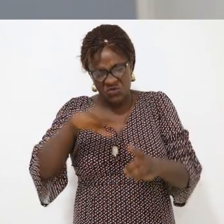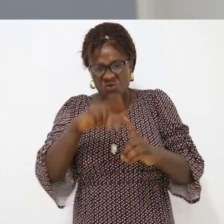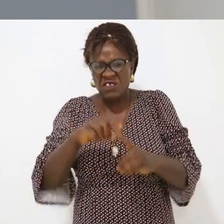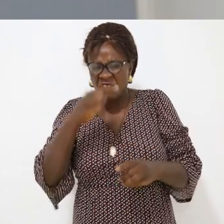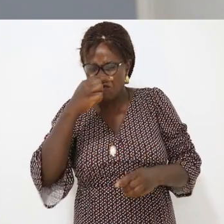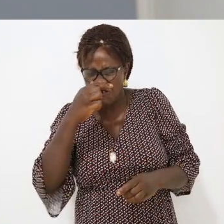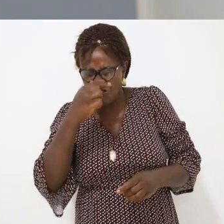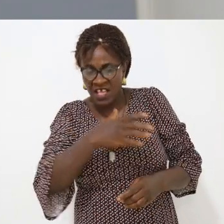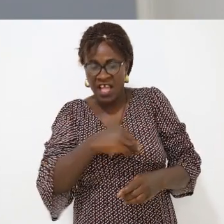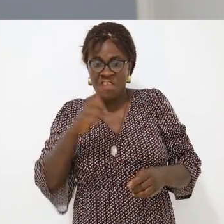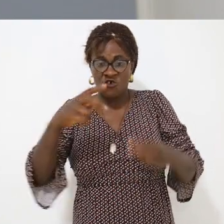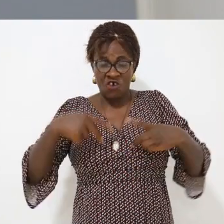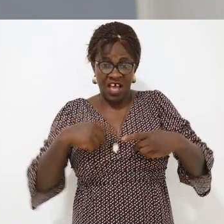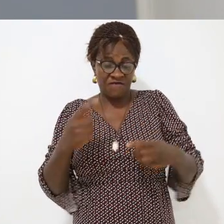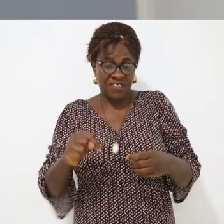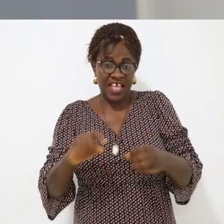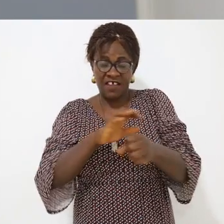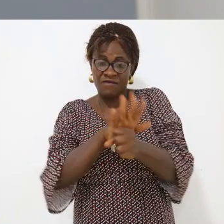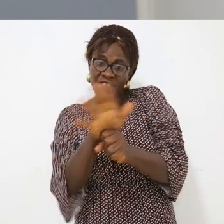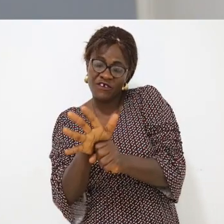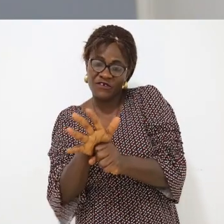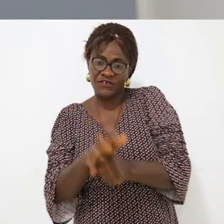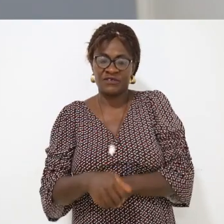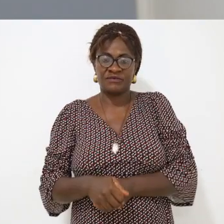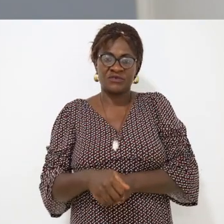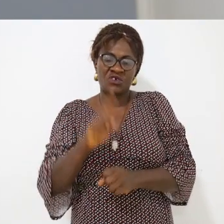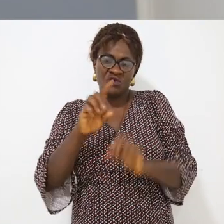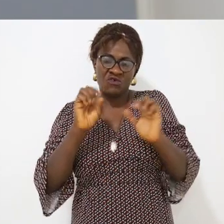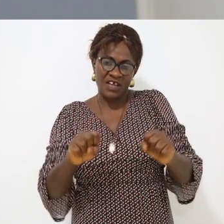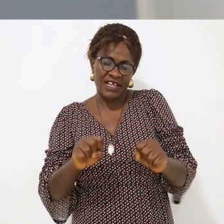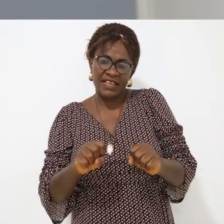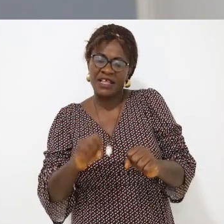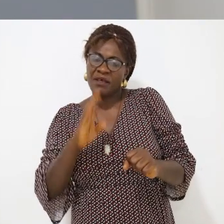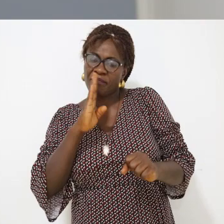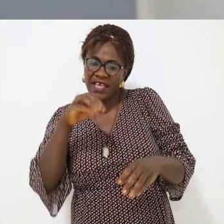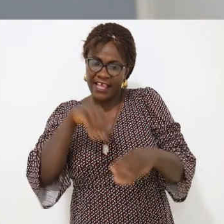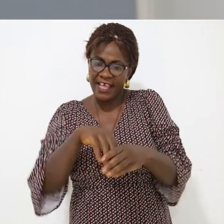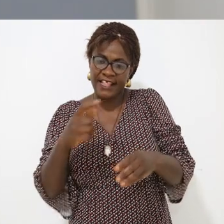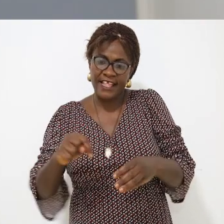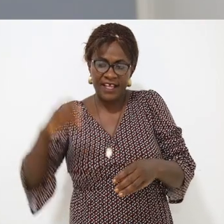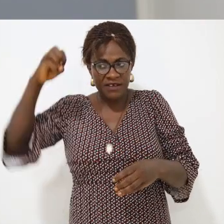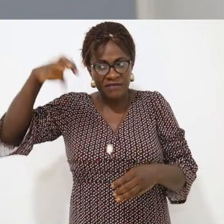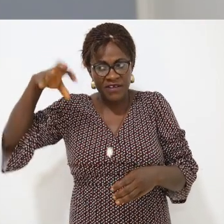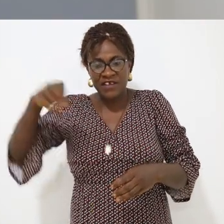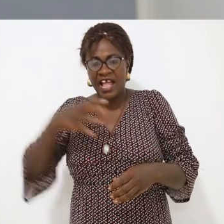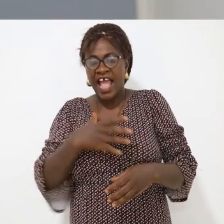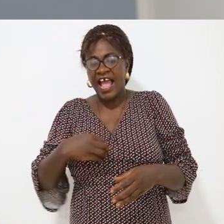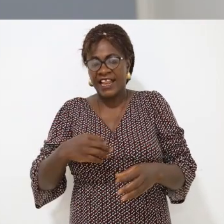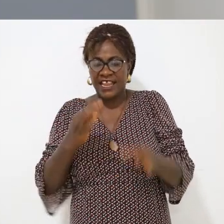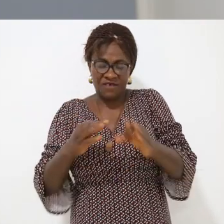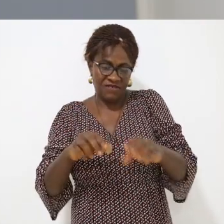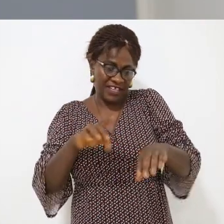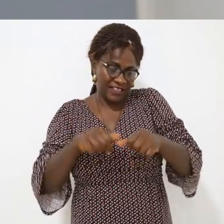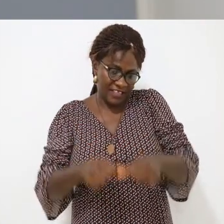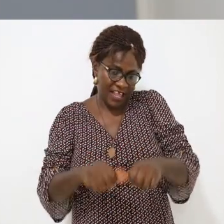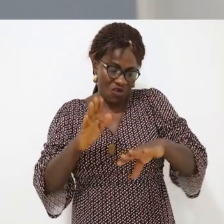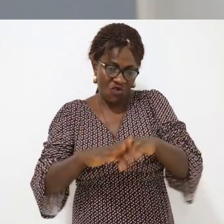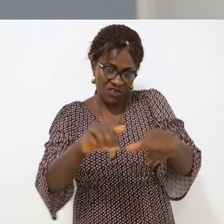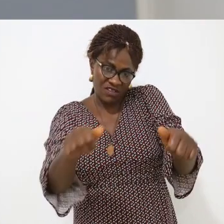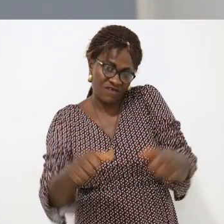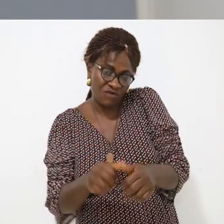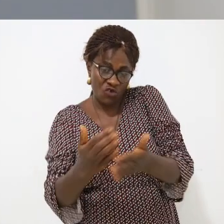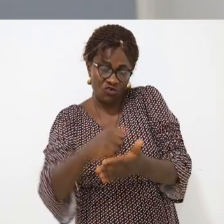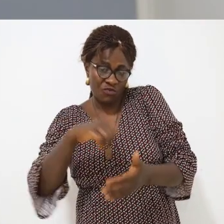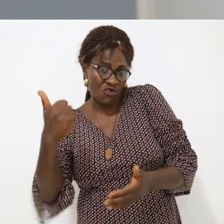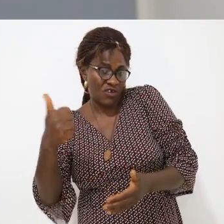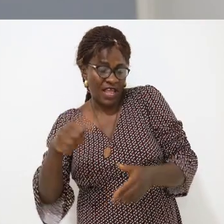sneeze, and if we have the virus and we are shedding the virus, then it can actually be in the droplets, and when the lamp surfaces, then someone could then